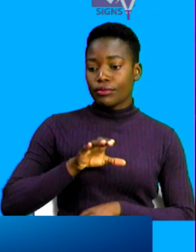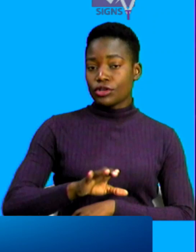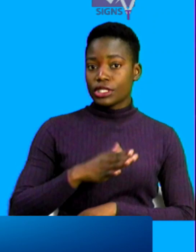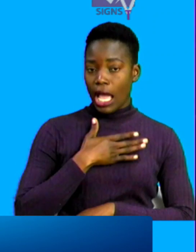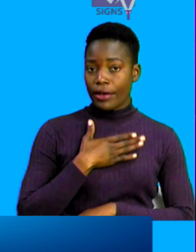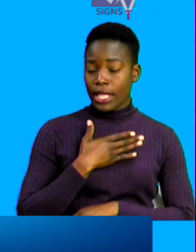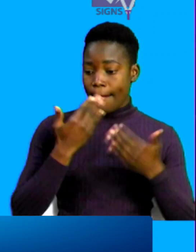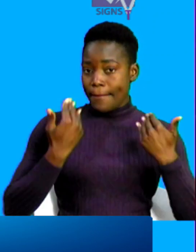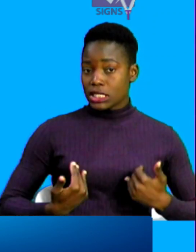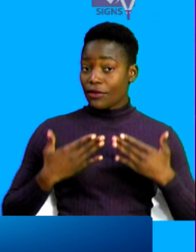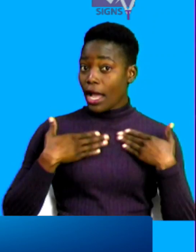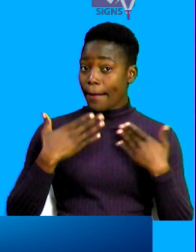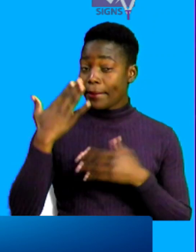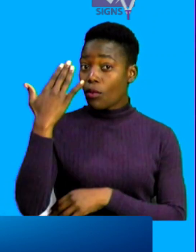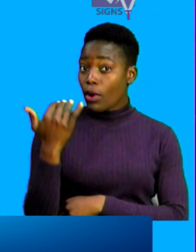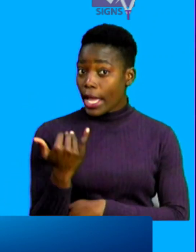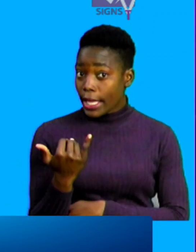am happy to